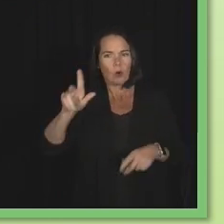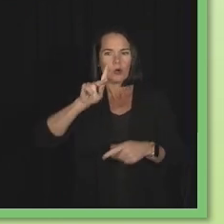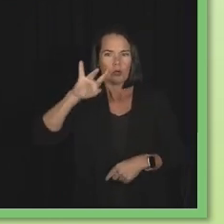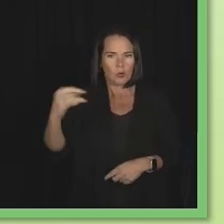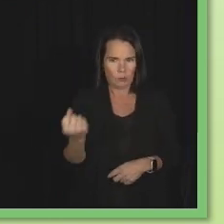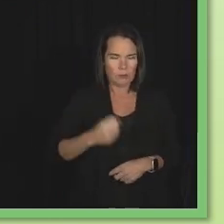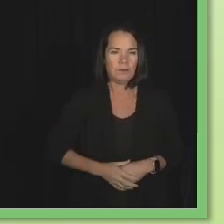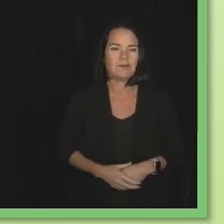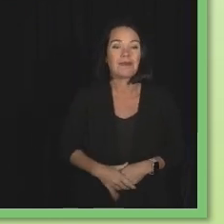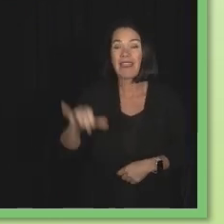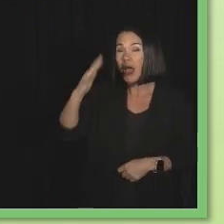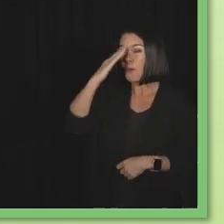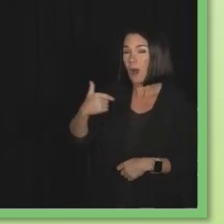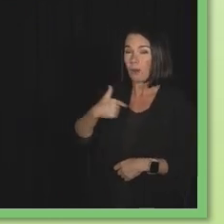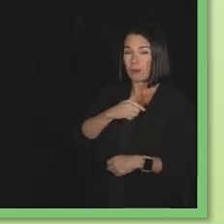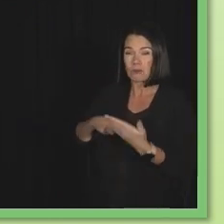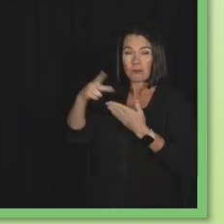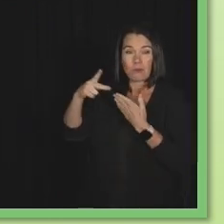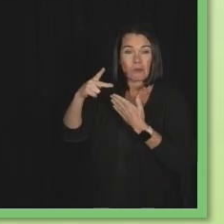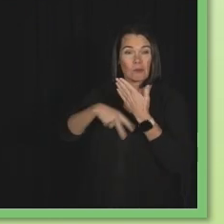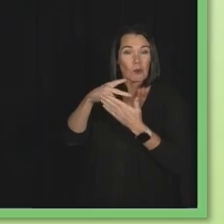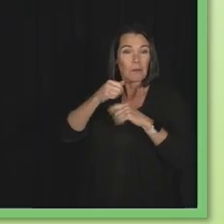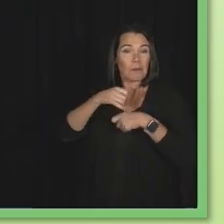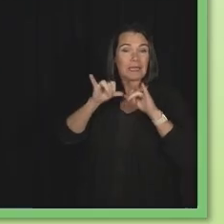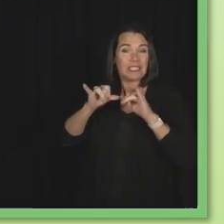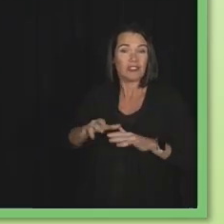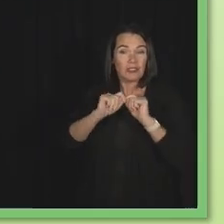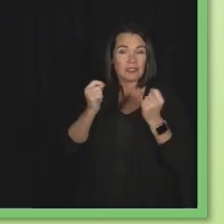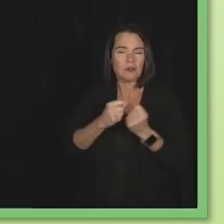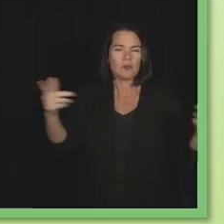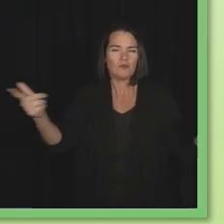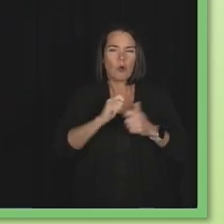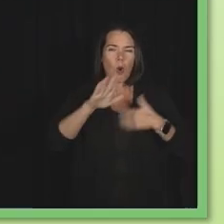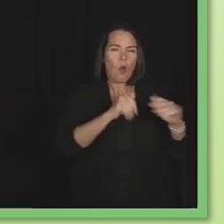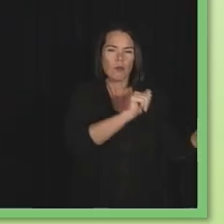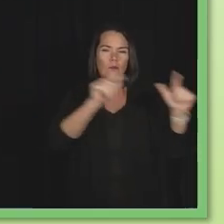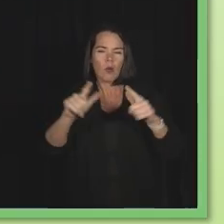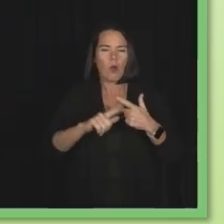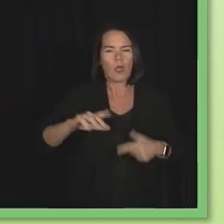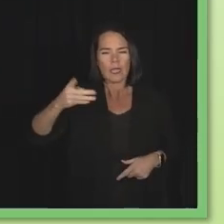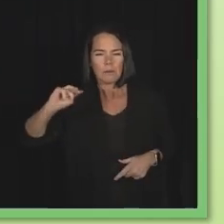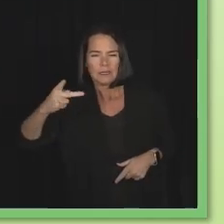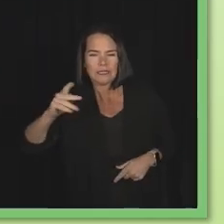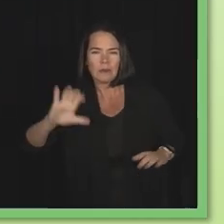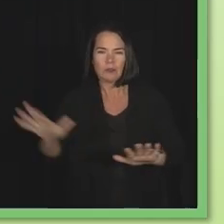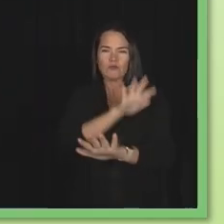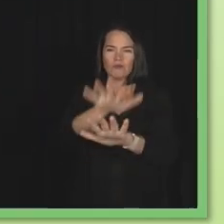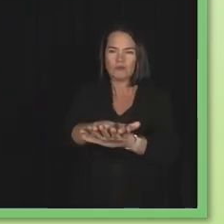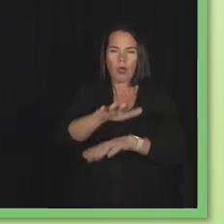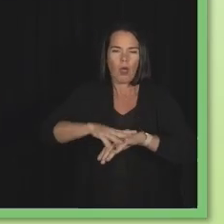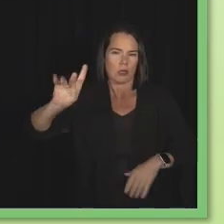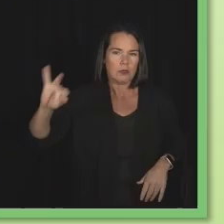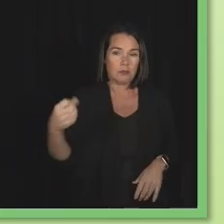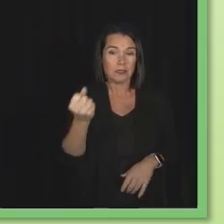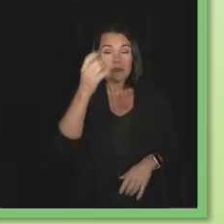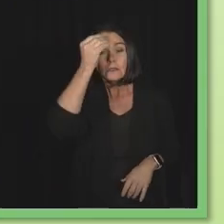we, the platform engineering team, need to bring right now all those frameworks and those MCP tools to Kubernetes. But there is some